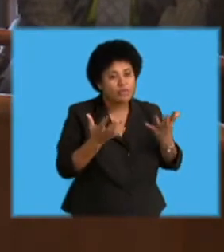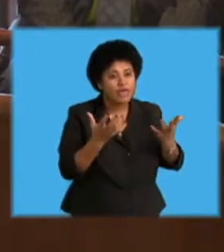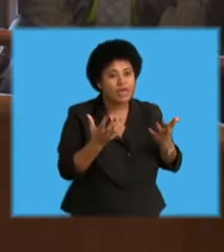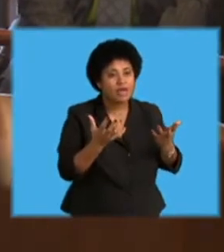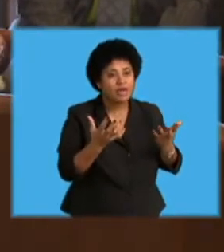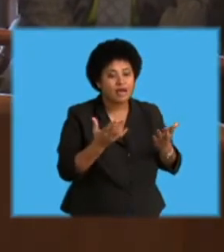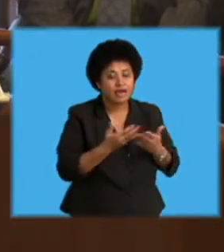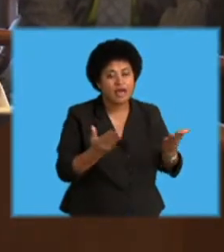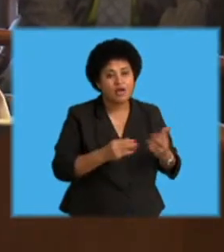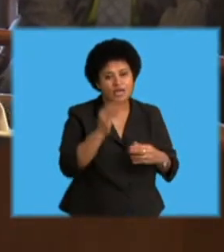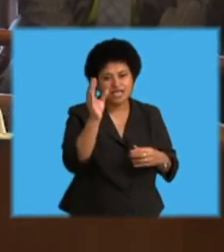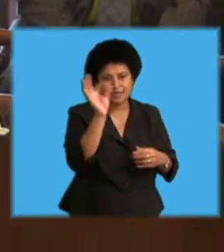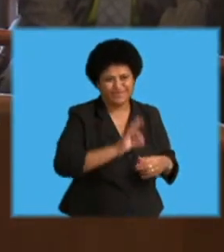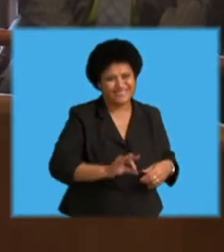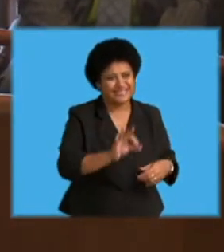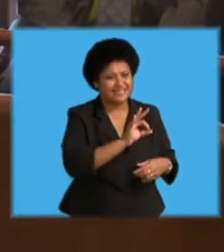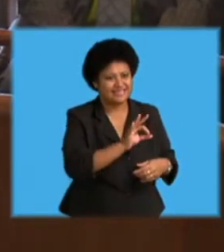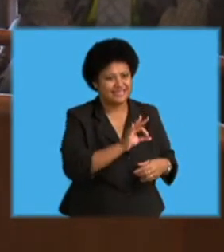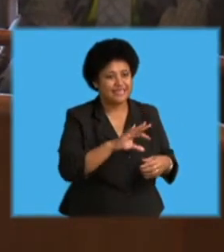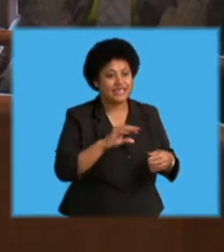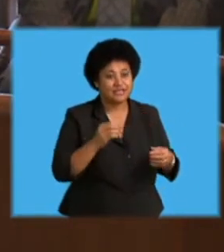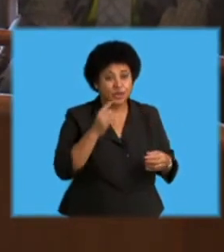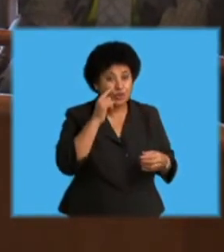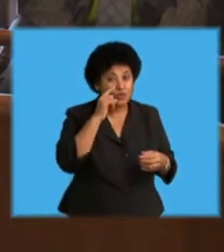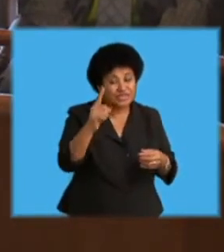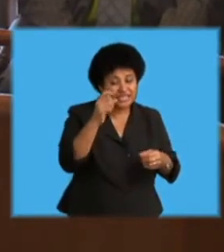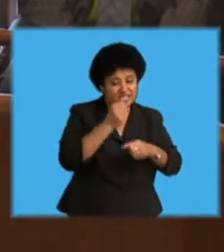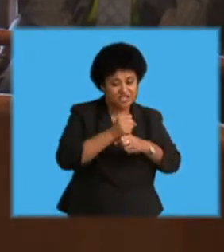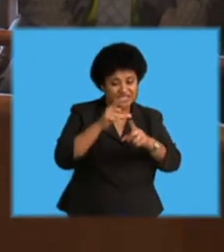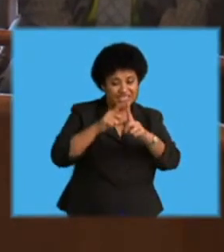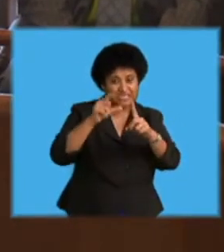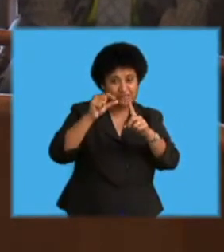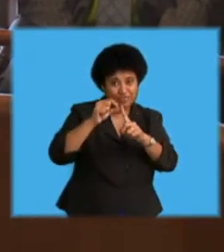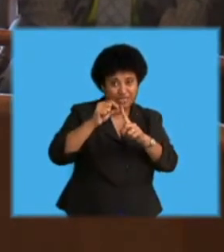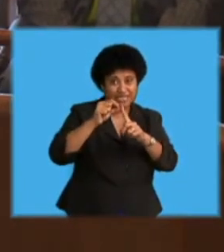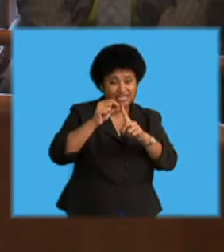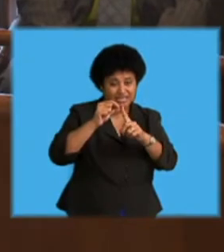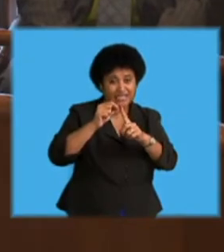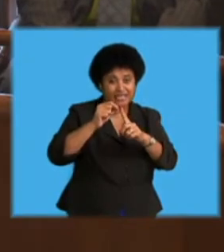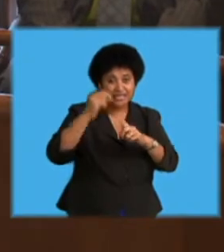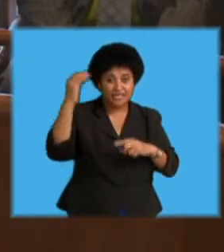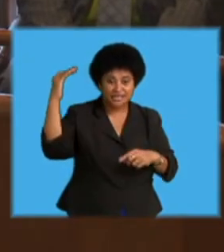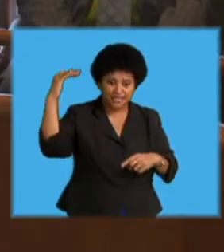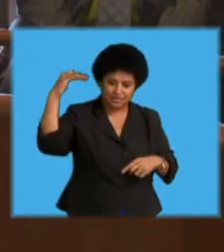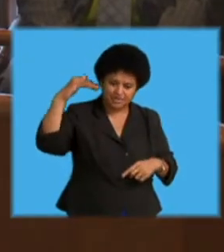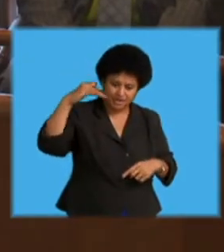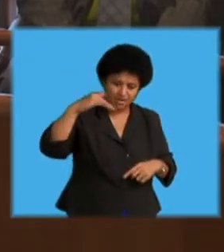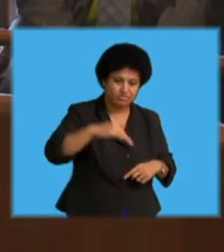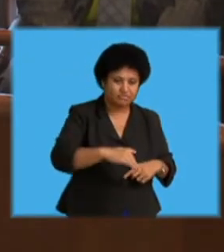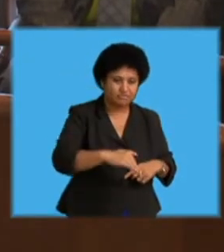this way, GDP, as a percent of GDP, is coming down. Very simple.